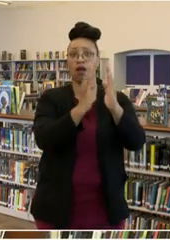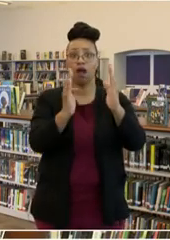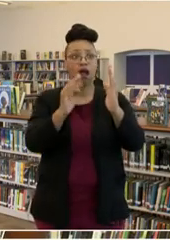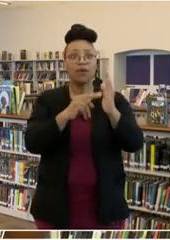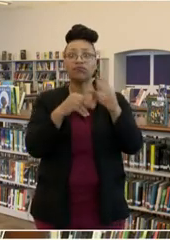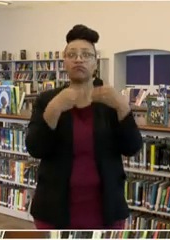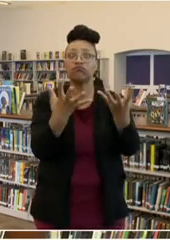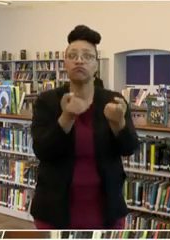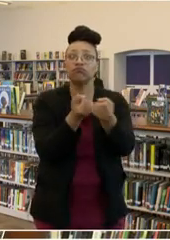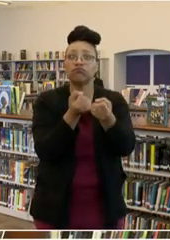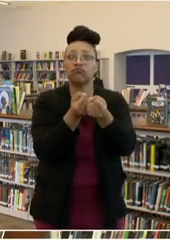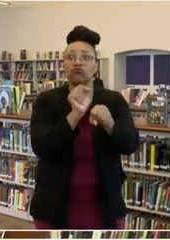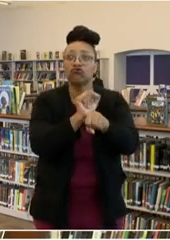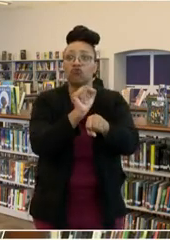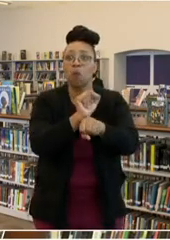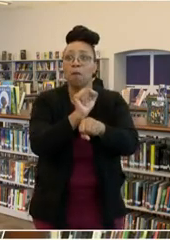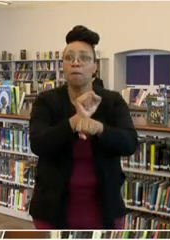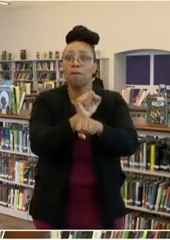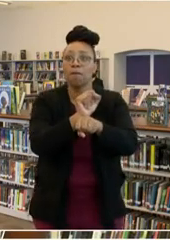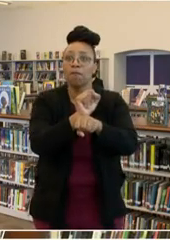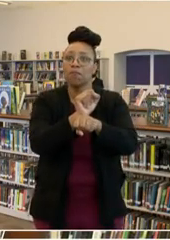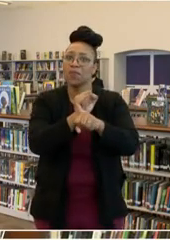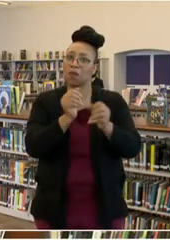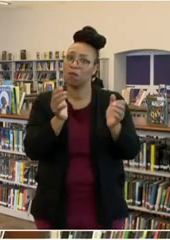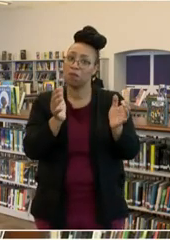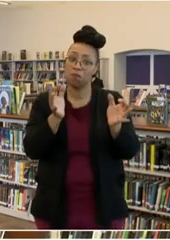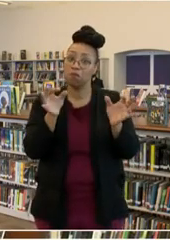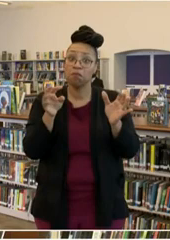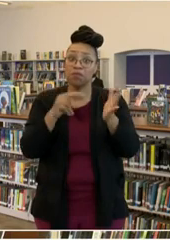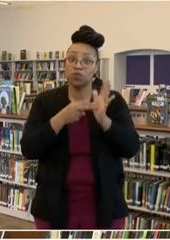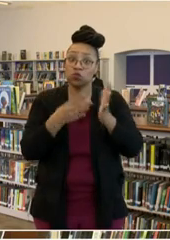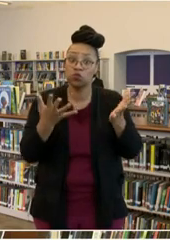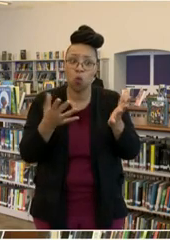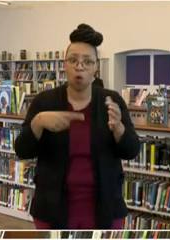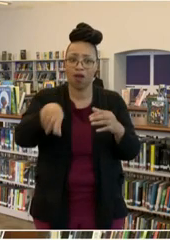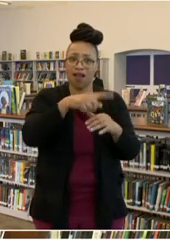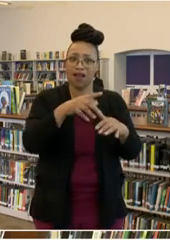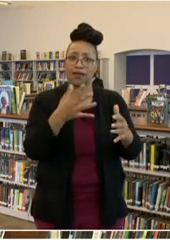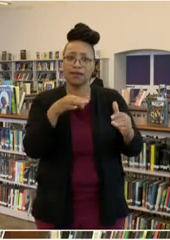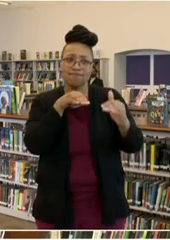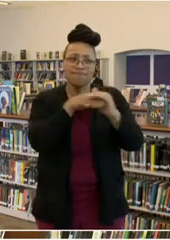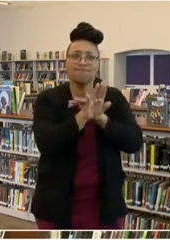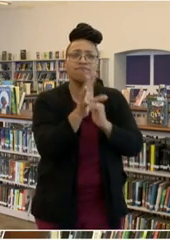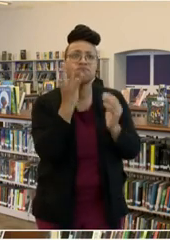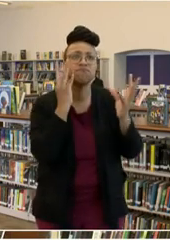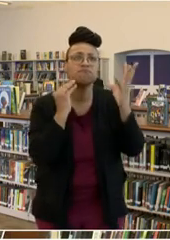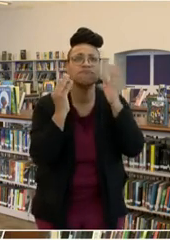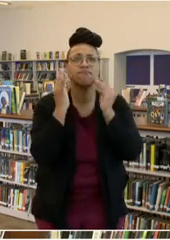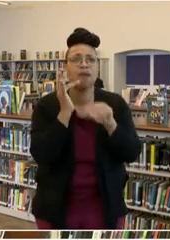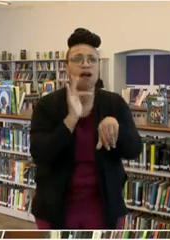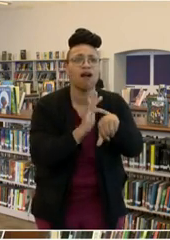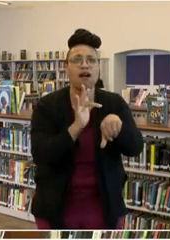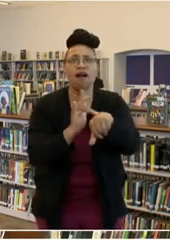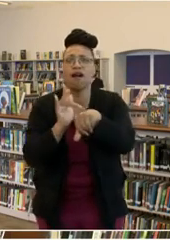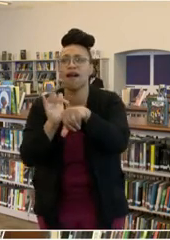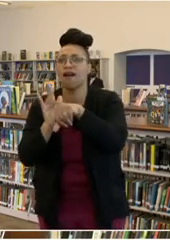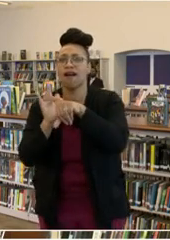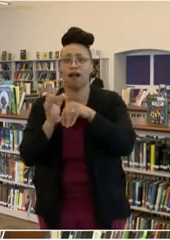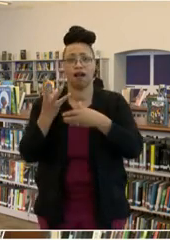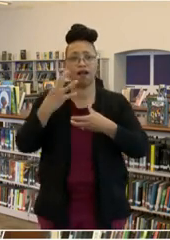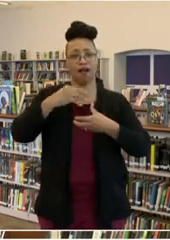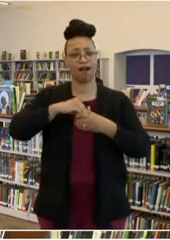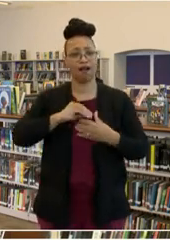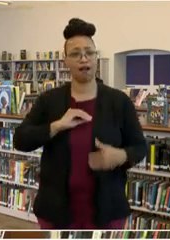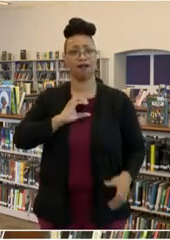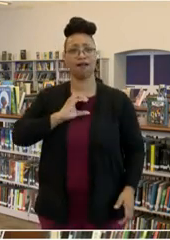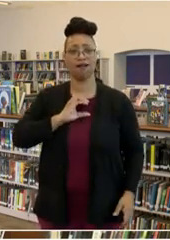be a meaningful experience. We're proud of the partnership that we've been able to have